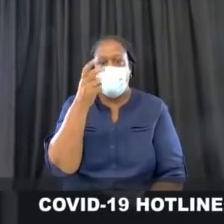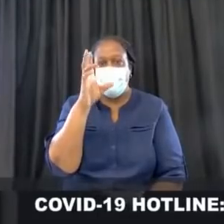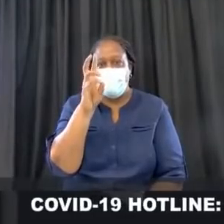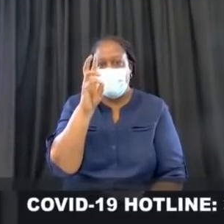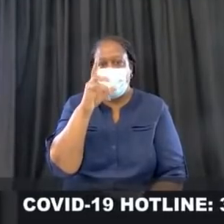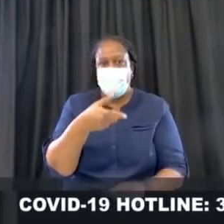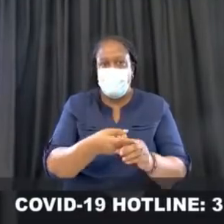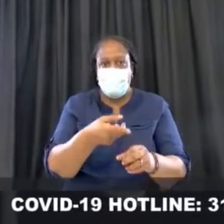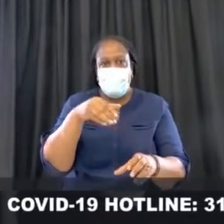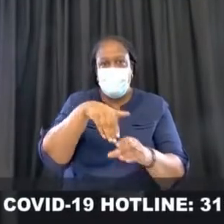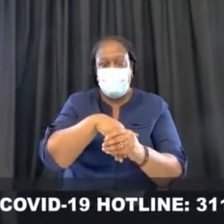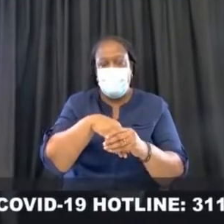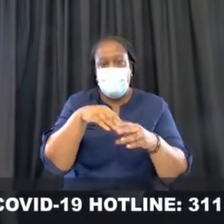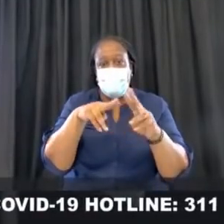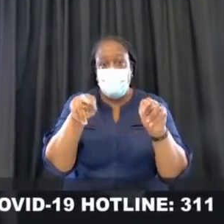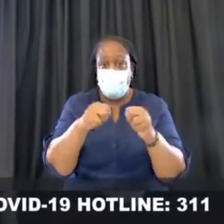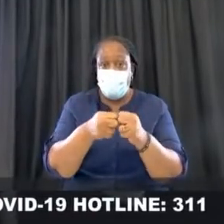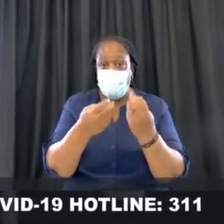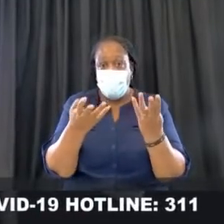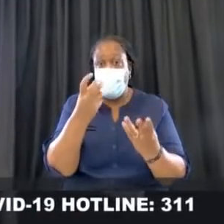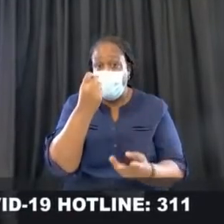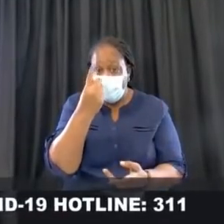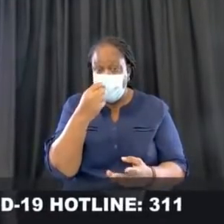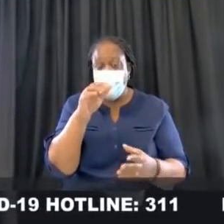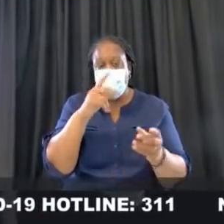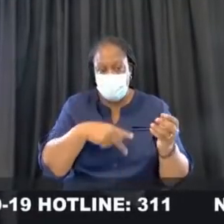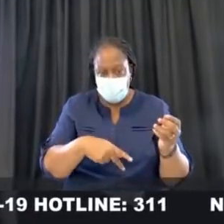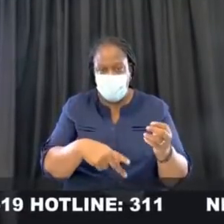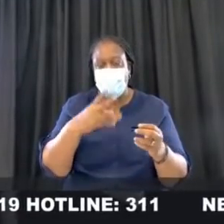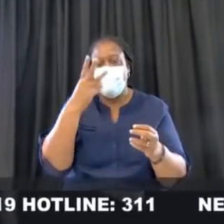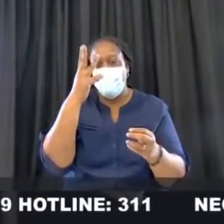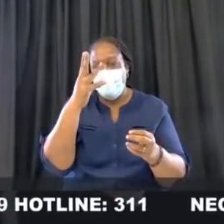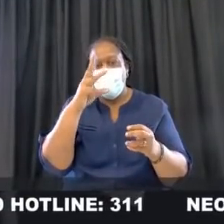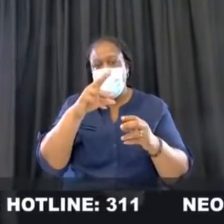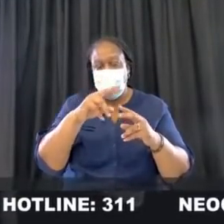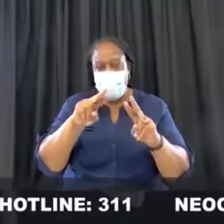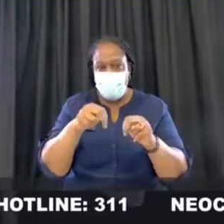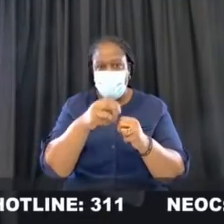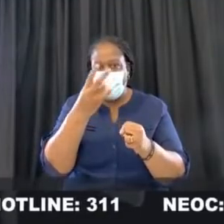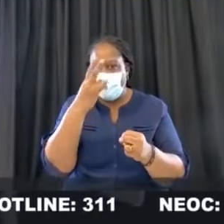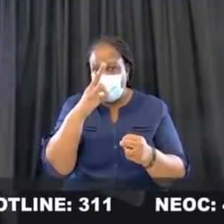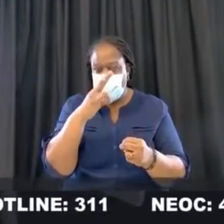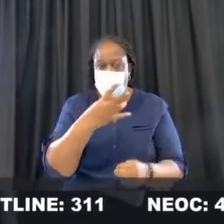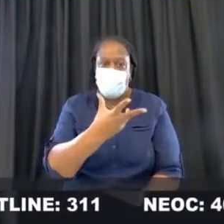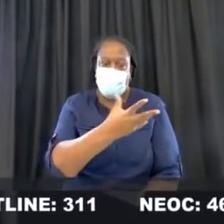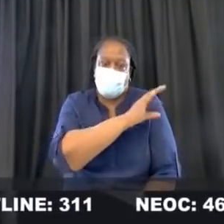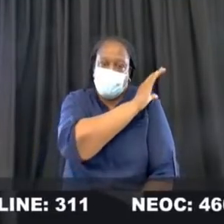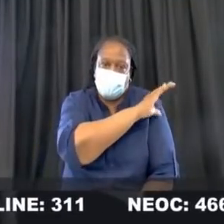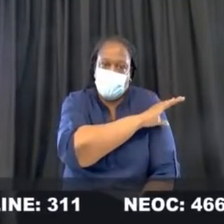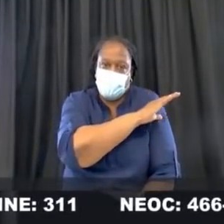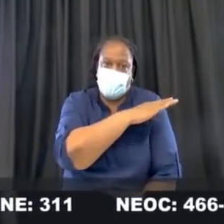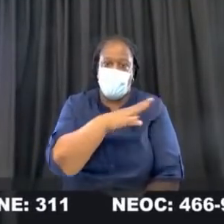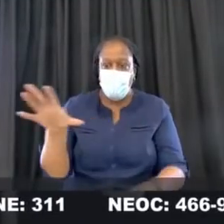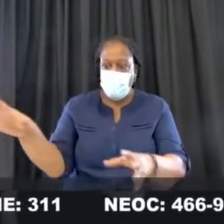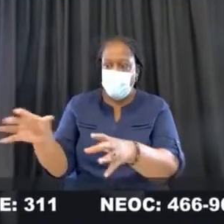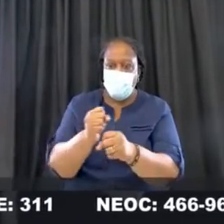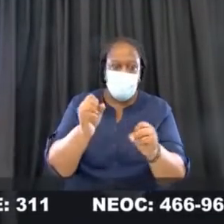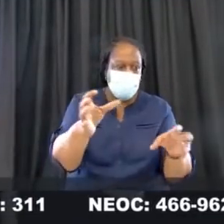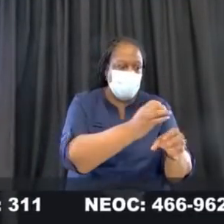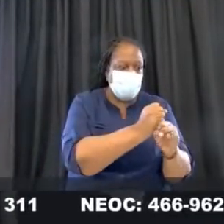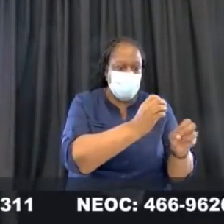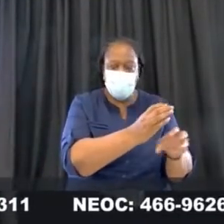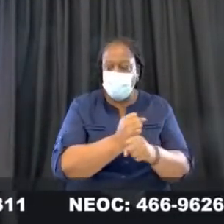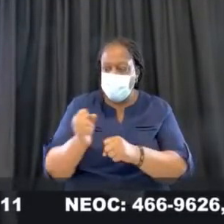the information is tabulated at the Newtown Health Center and it's sent to the CMO's office for verification before it goes off on